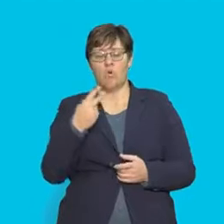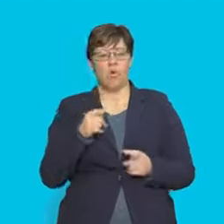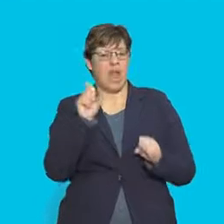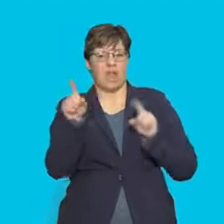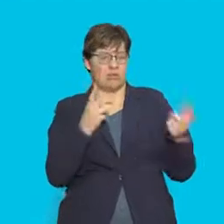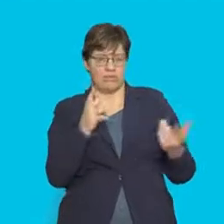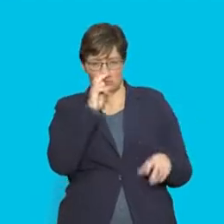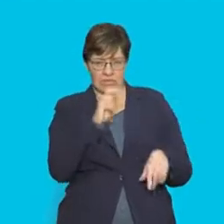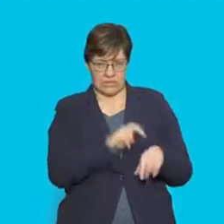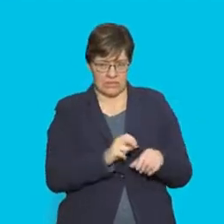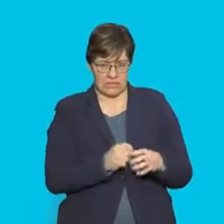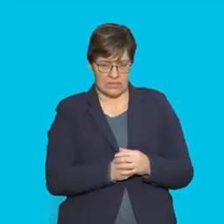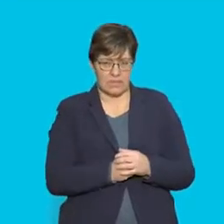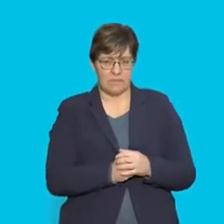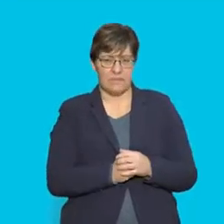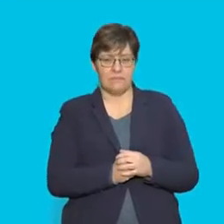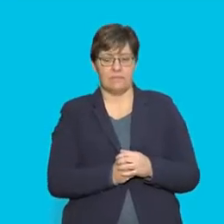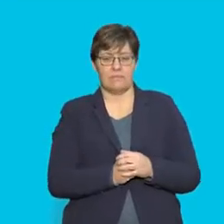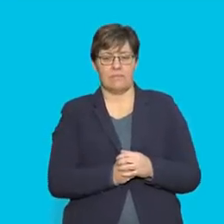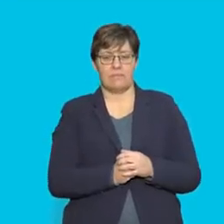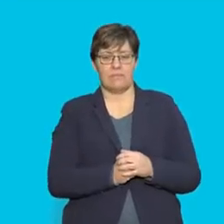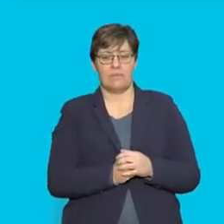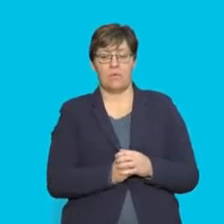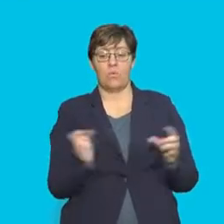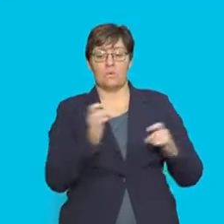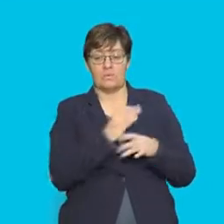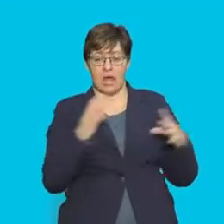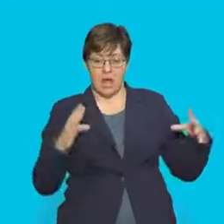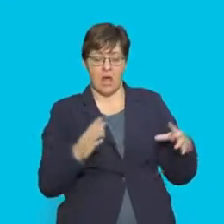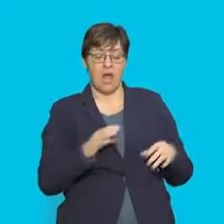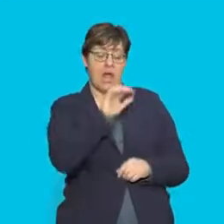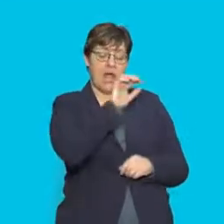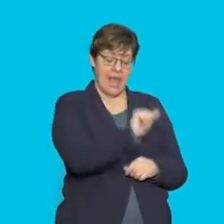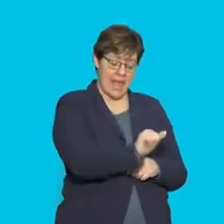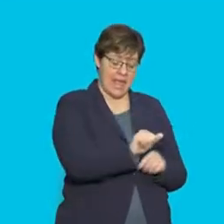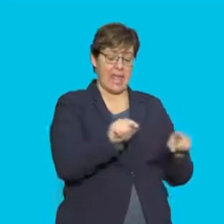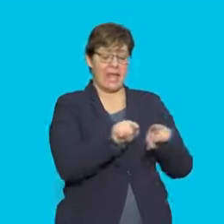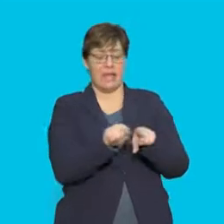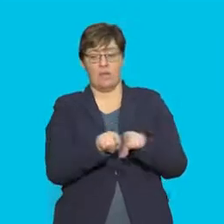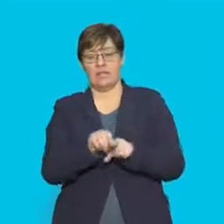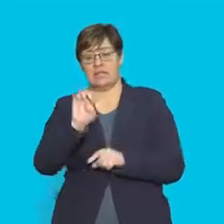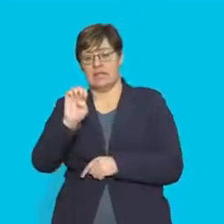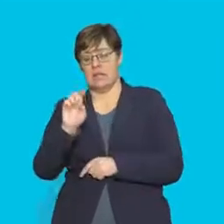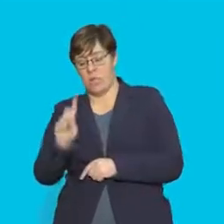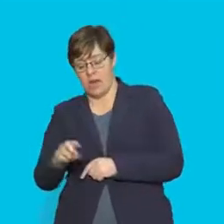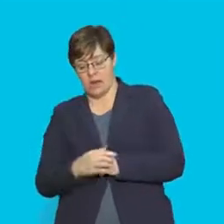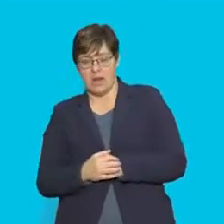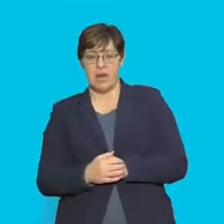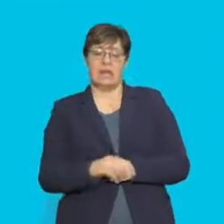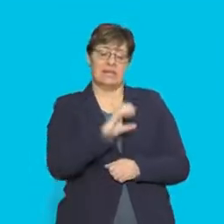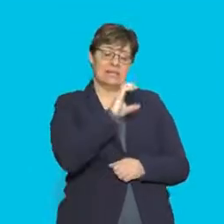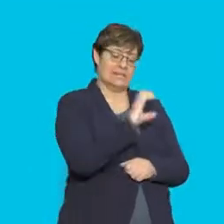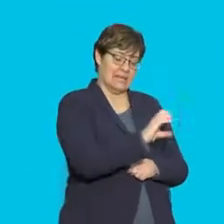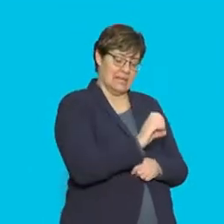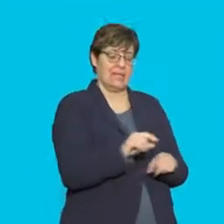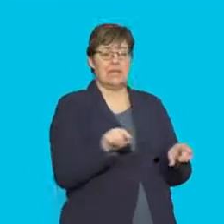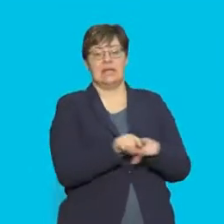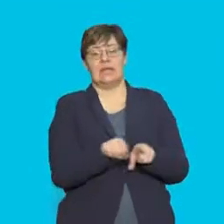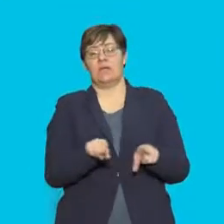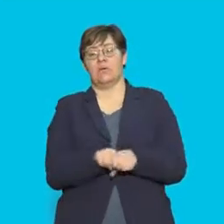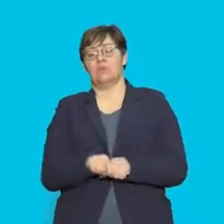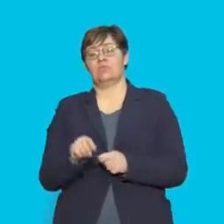those errors for me there for a proof. So you will start by saying A is equals to E1, and you will say